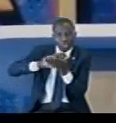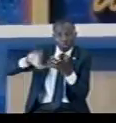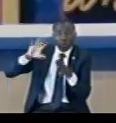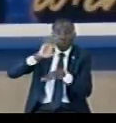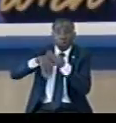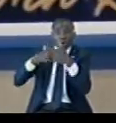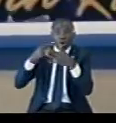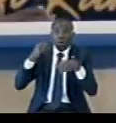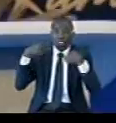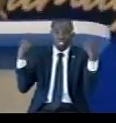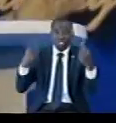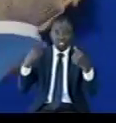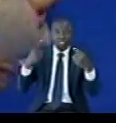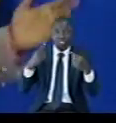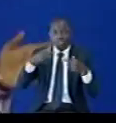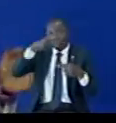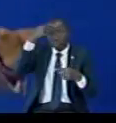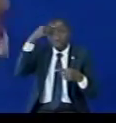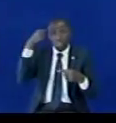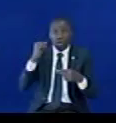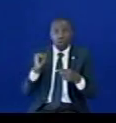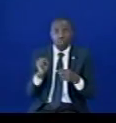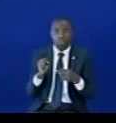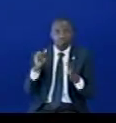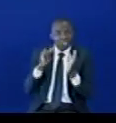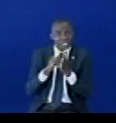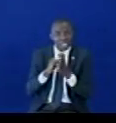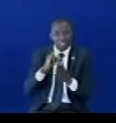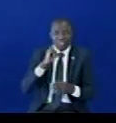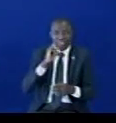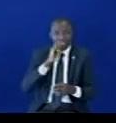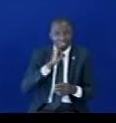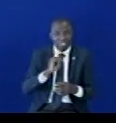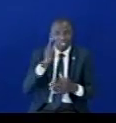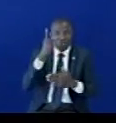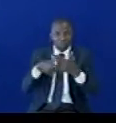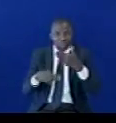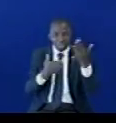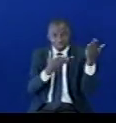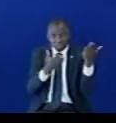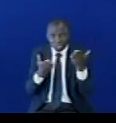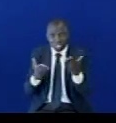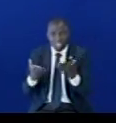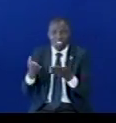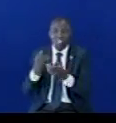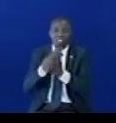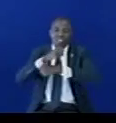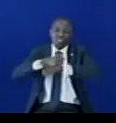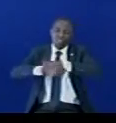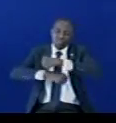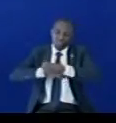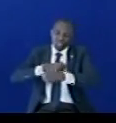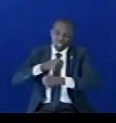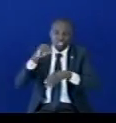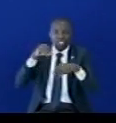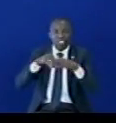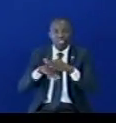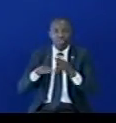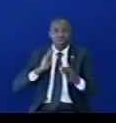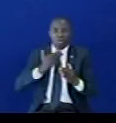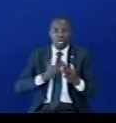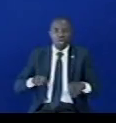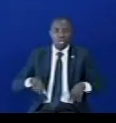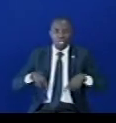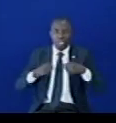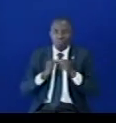the iniquity, because that is what brings suffering into our